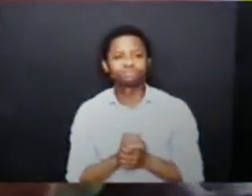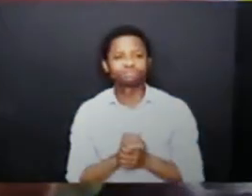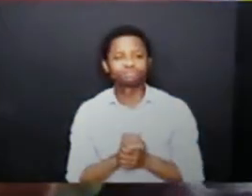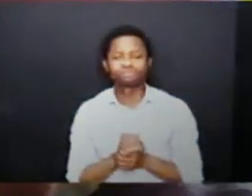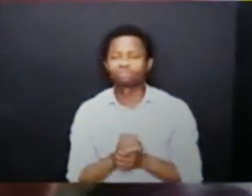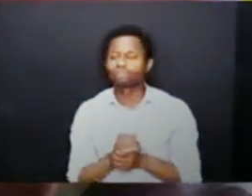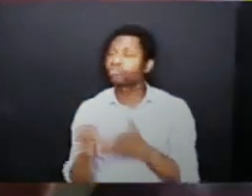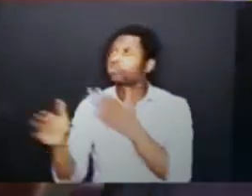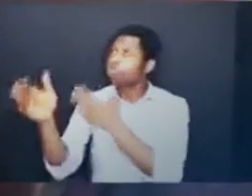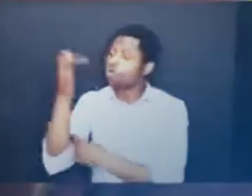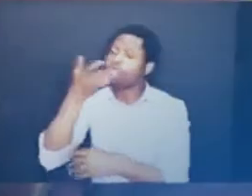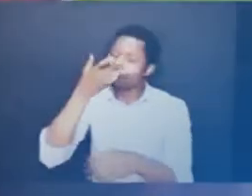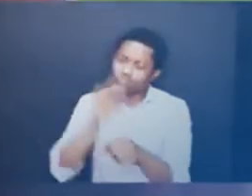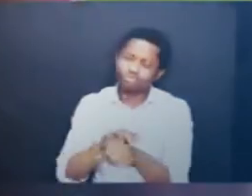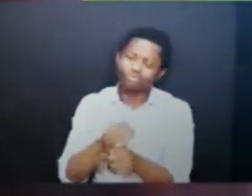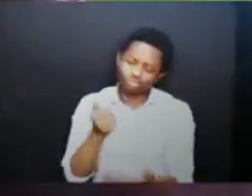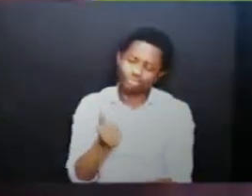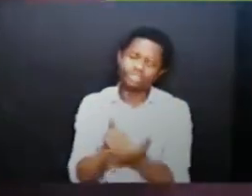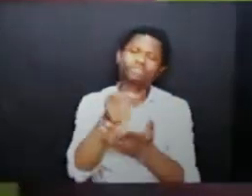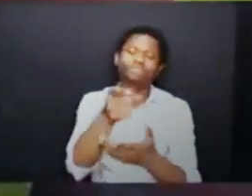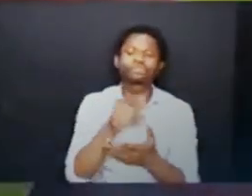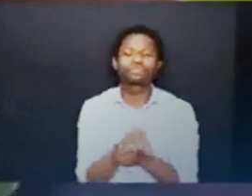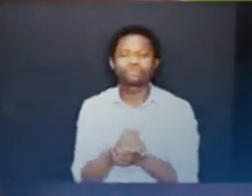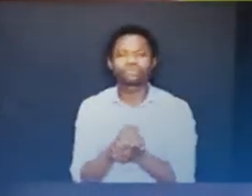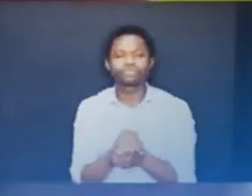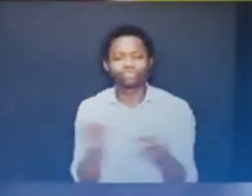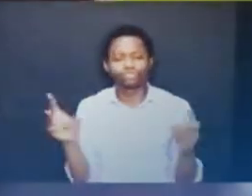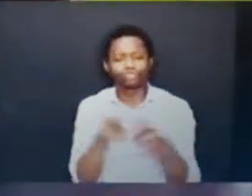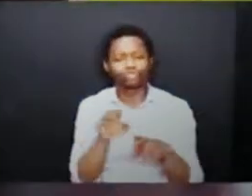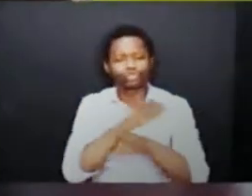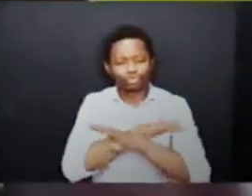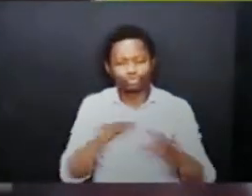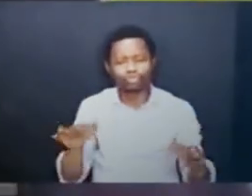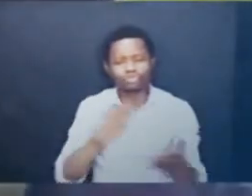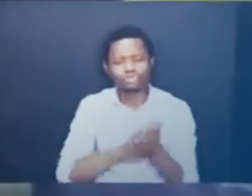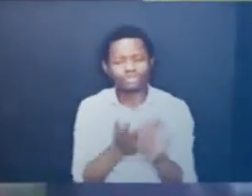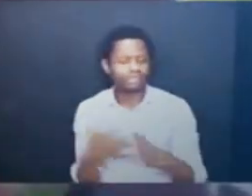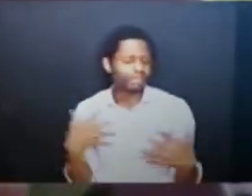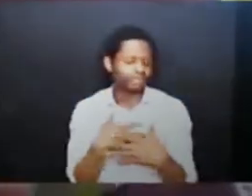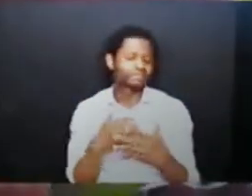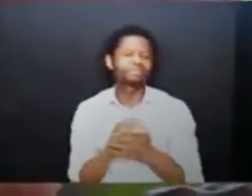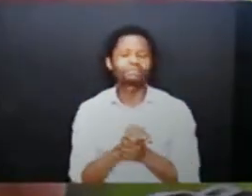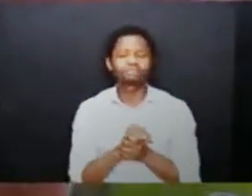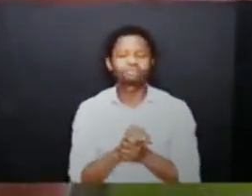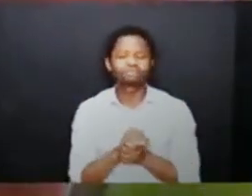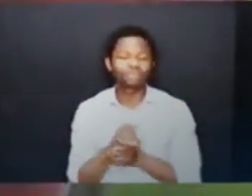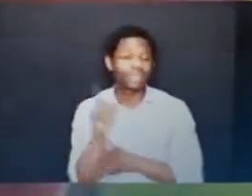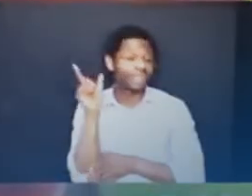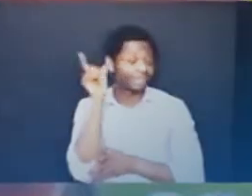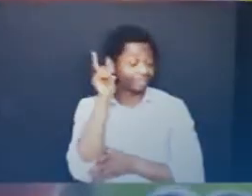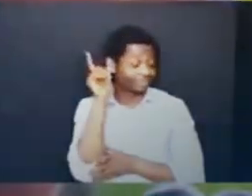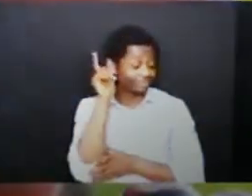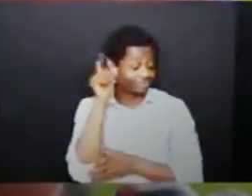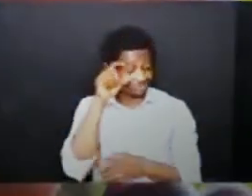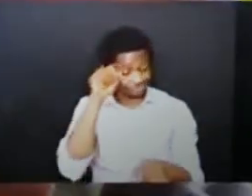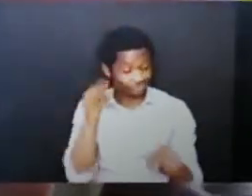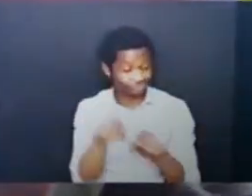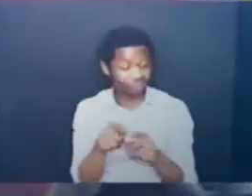He promises to help you. So do not be afraid. Now listen to me,